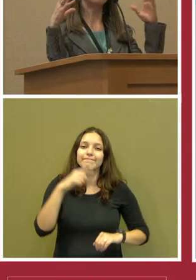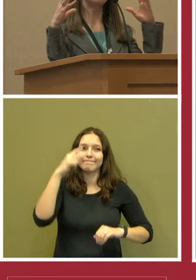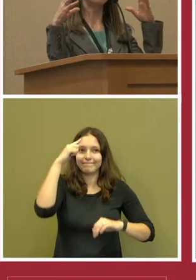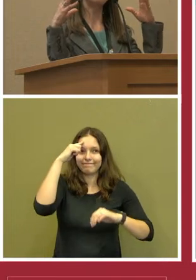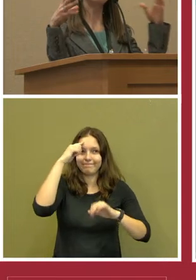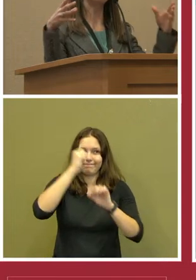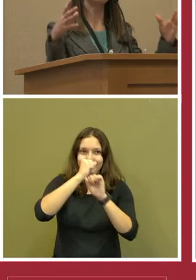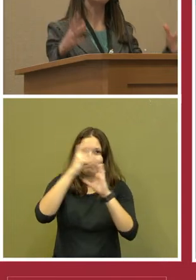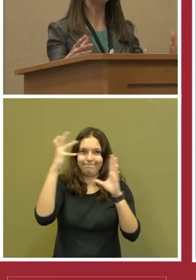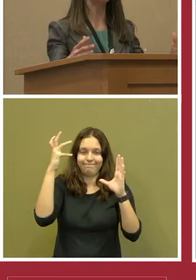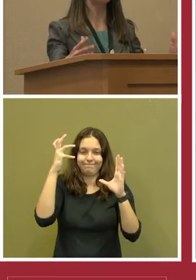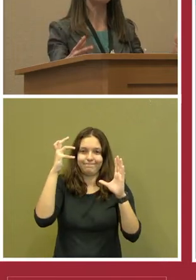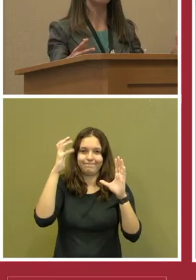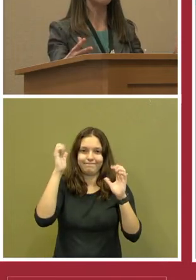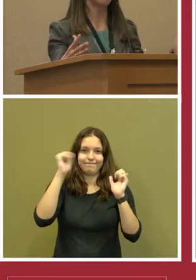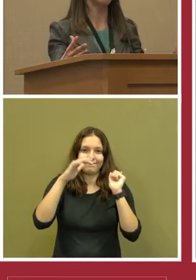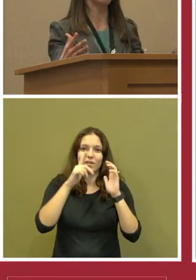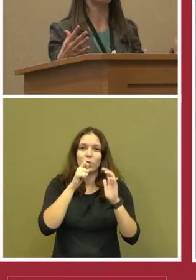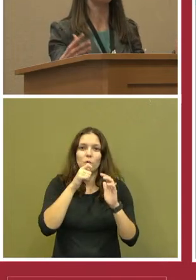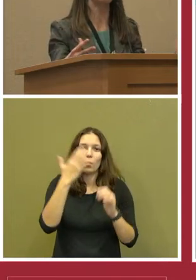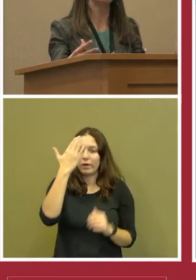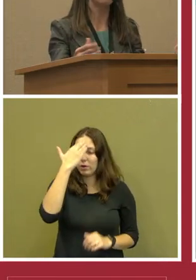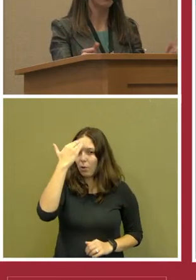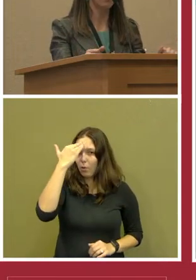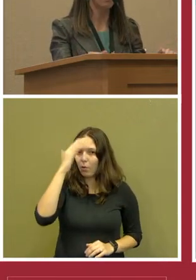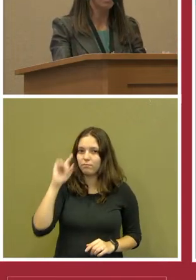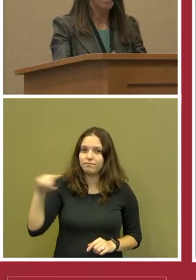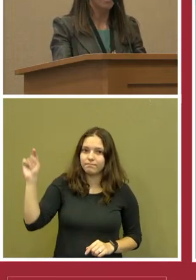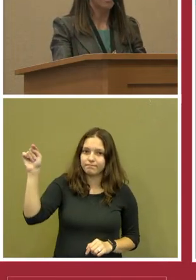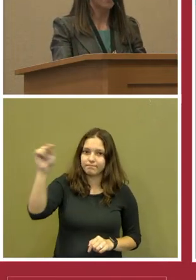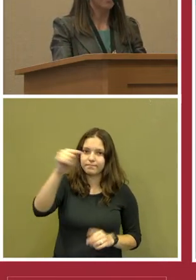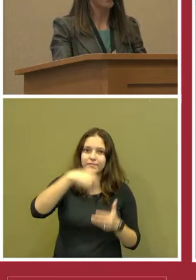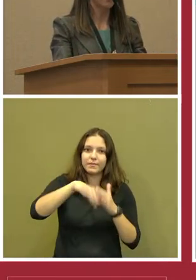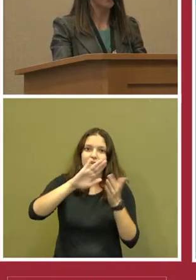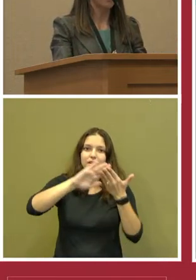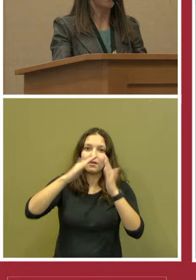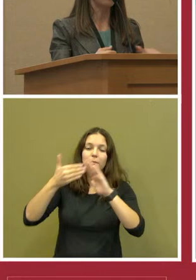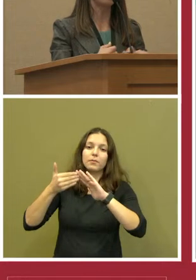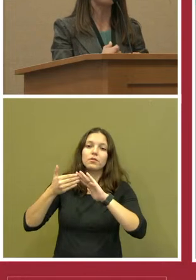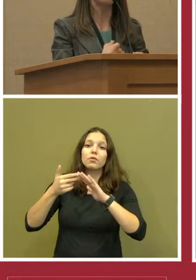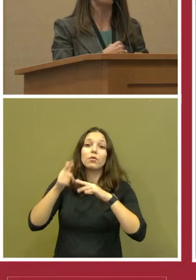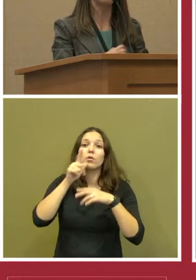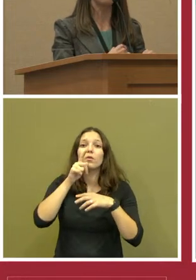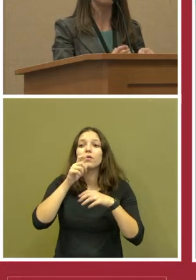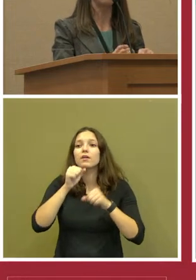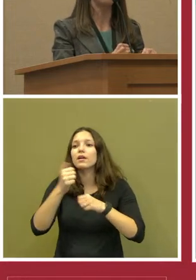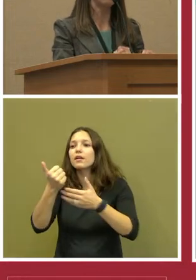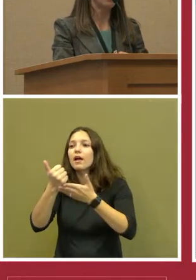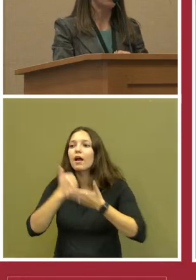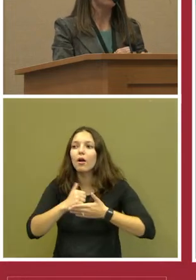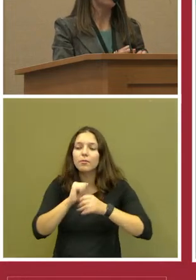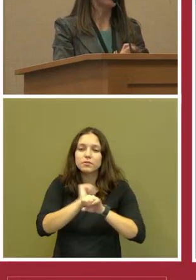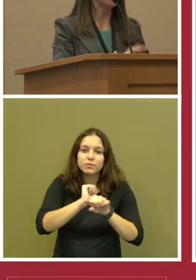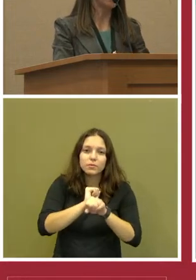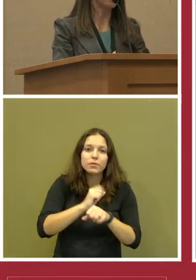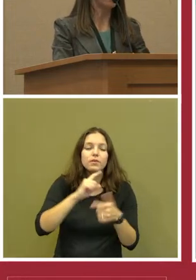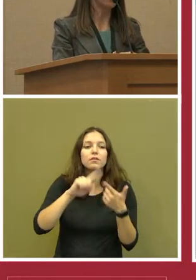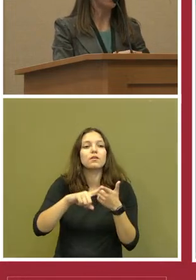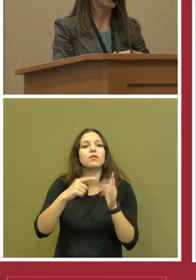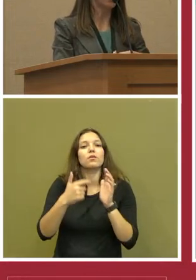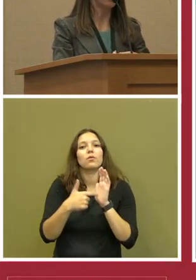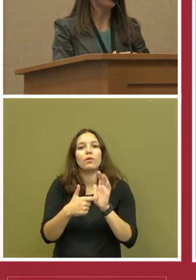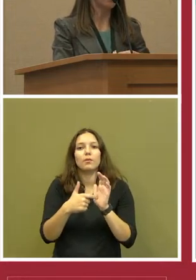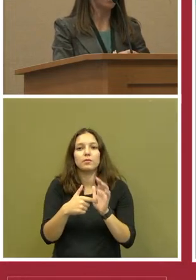brainstorm who we know out there in the community who can help us with this work, who